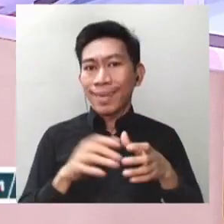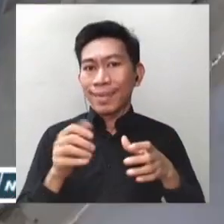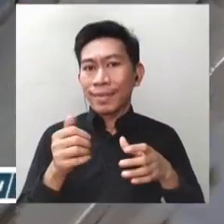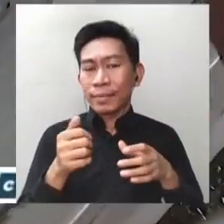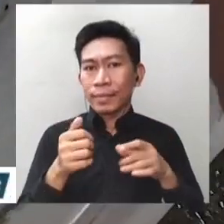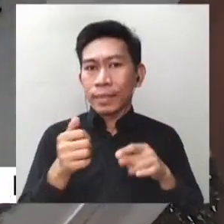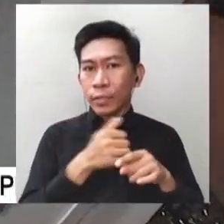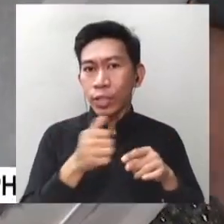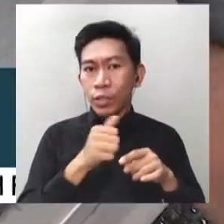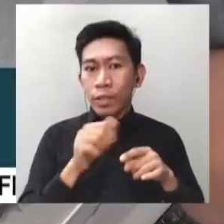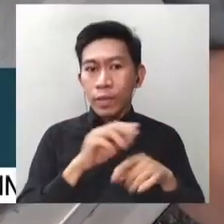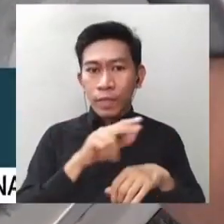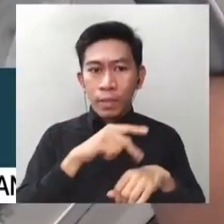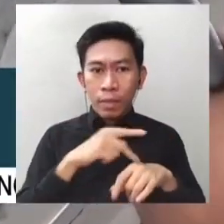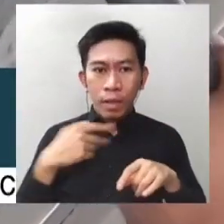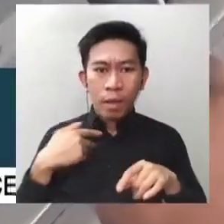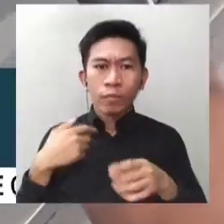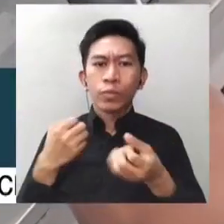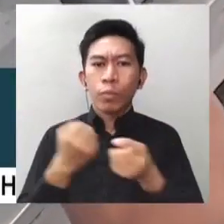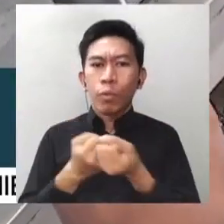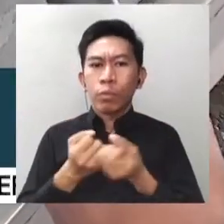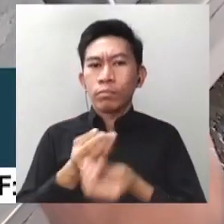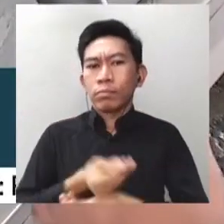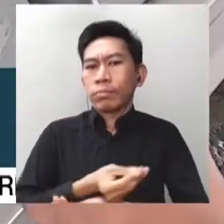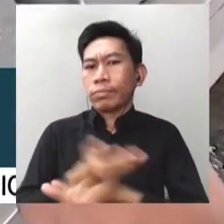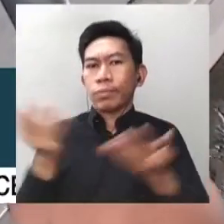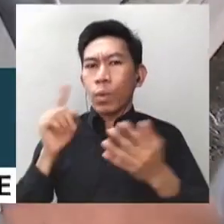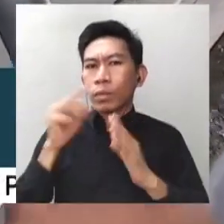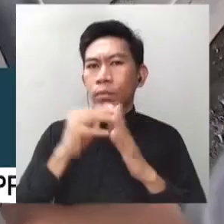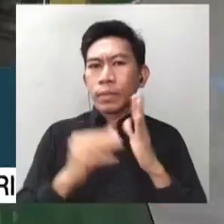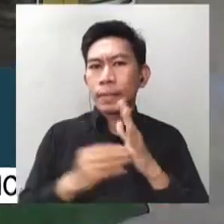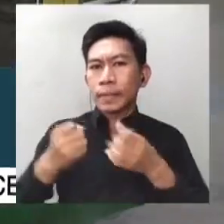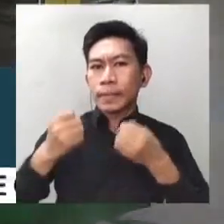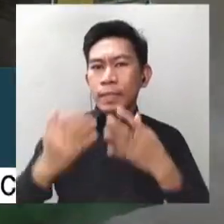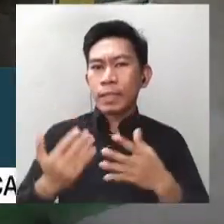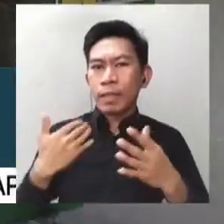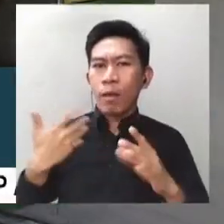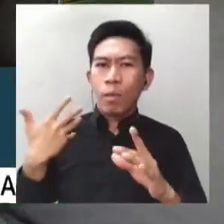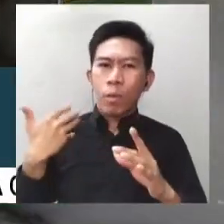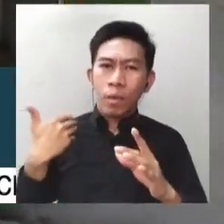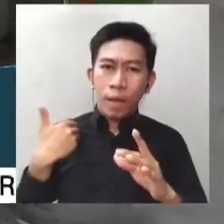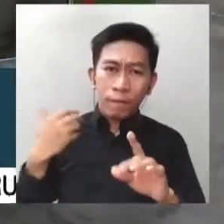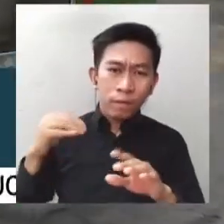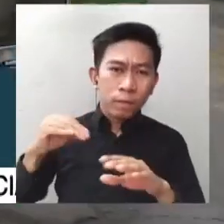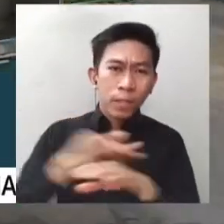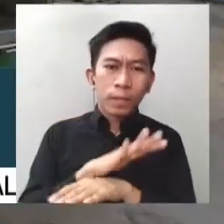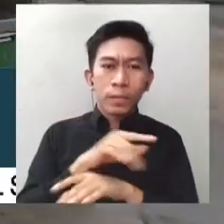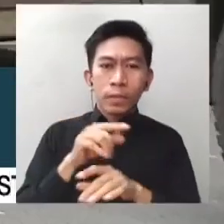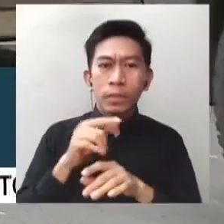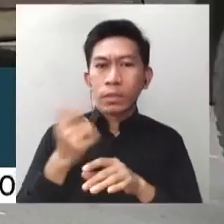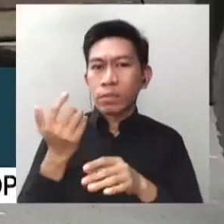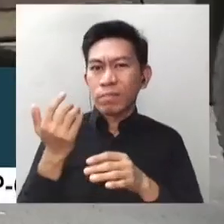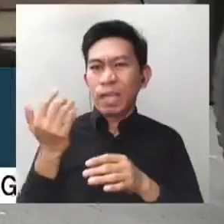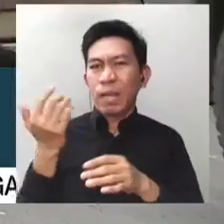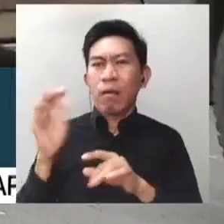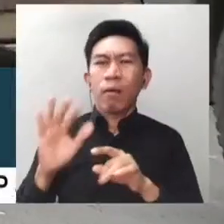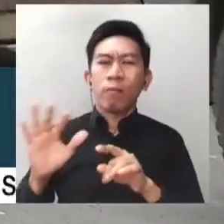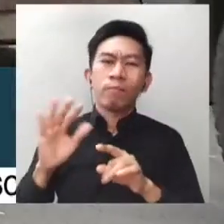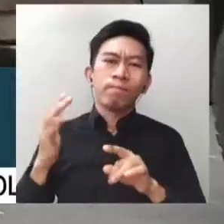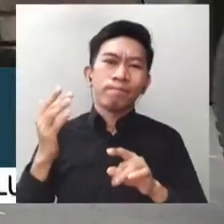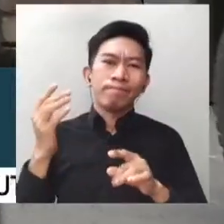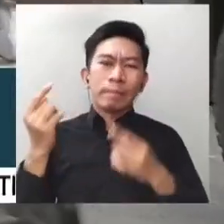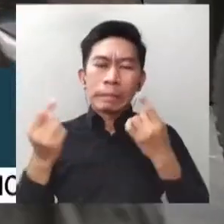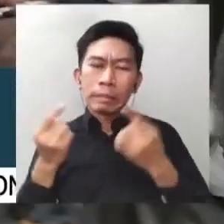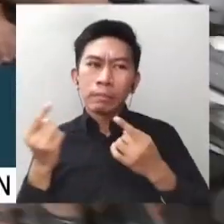over 1 million drivers affected by the continuous increase in oil prices. This after the release